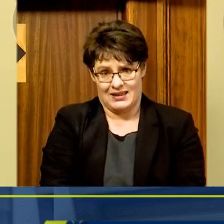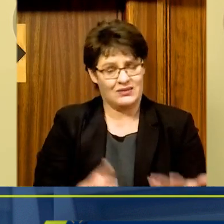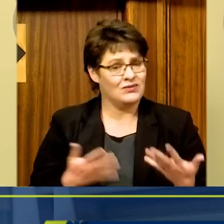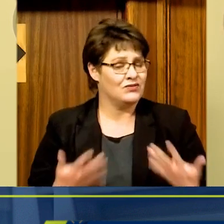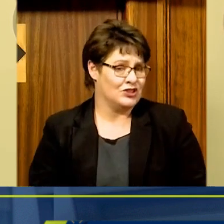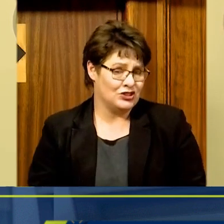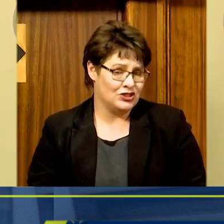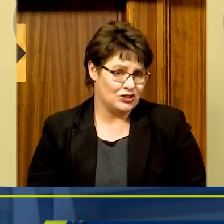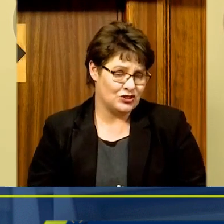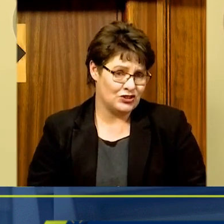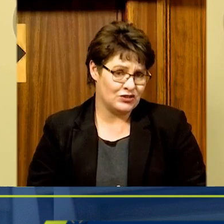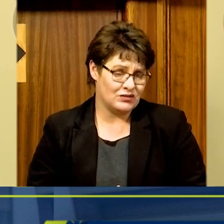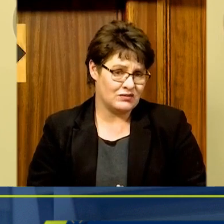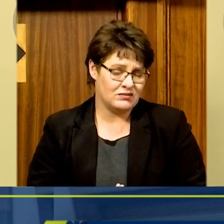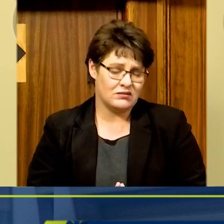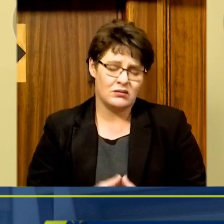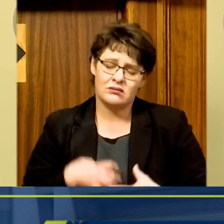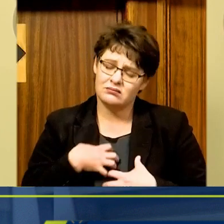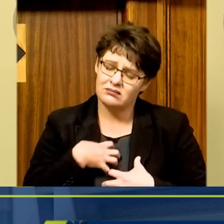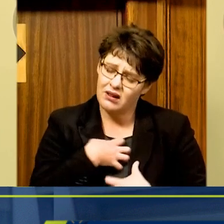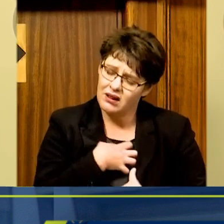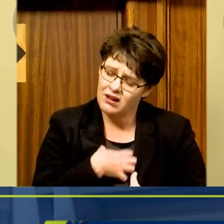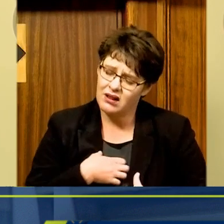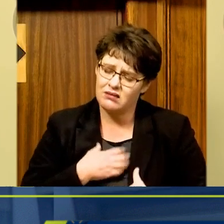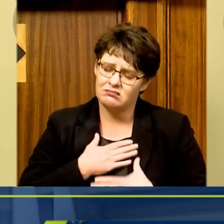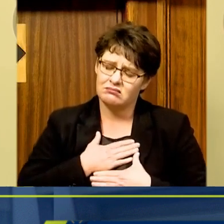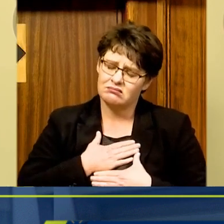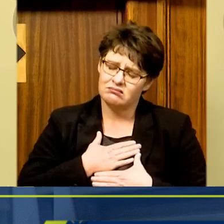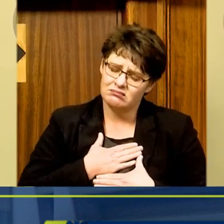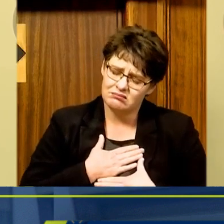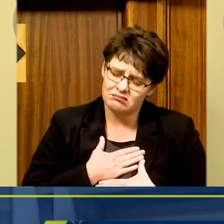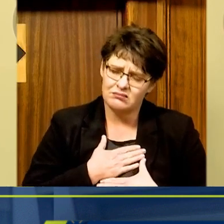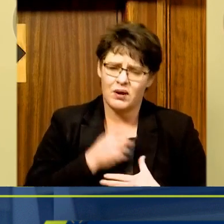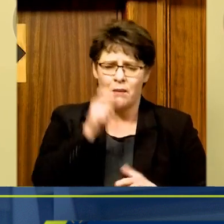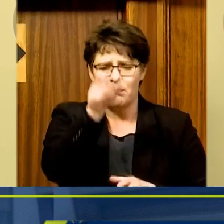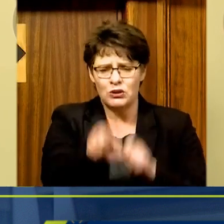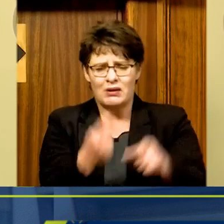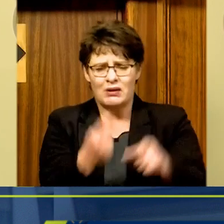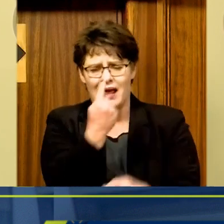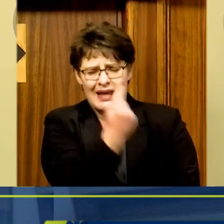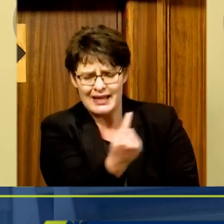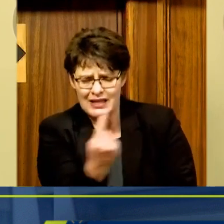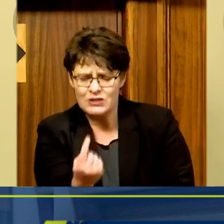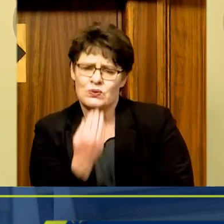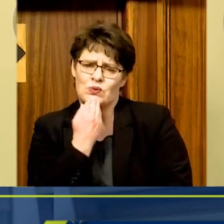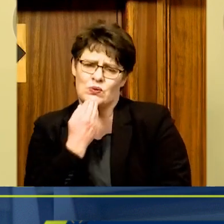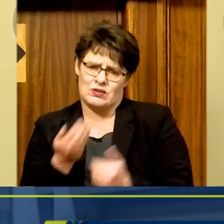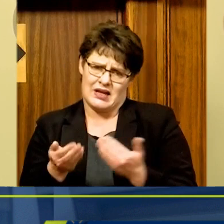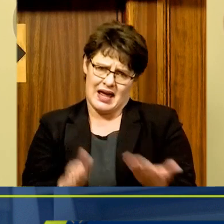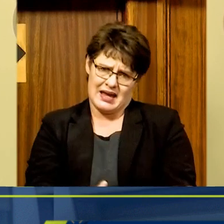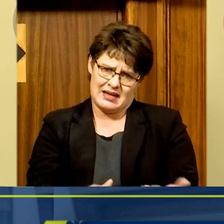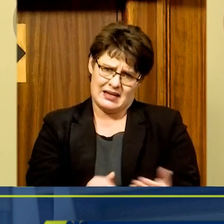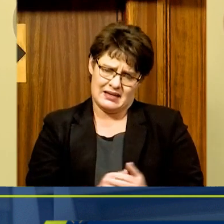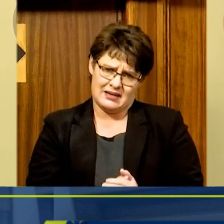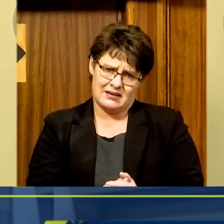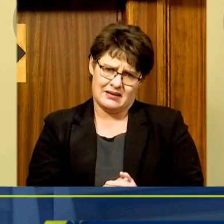We mourn the loss of each and every one of those who have passed away, including some